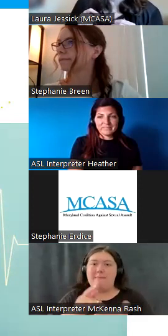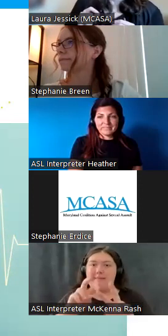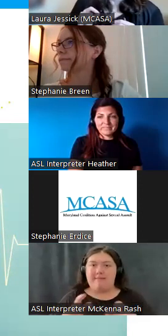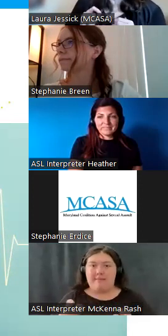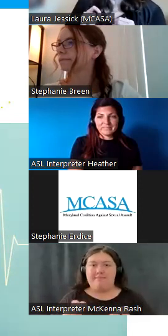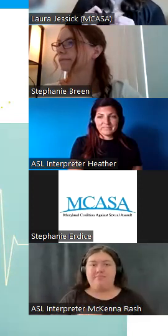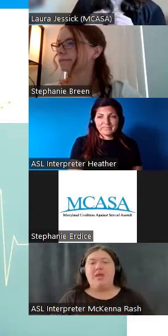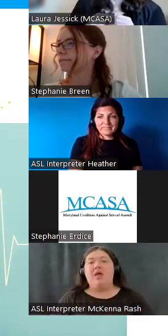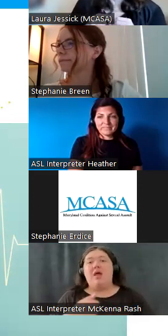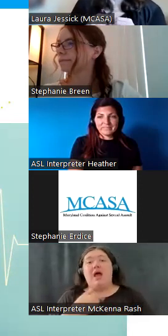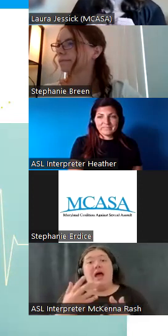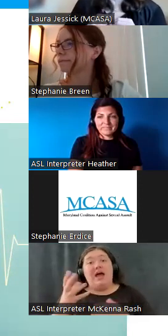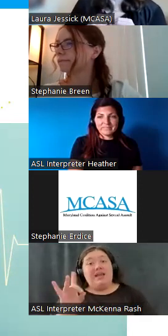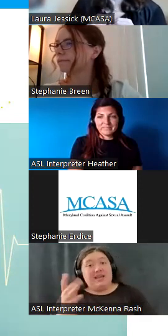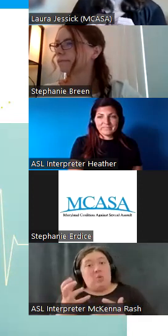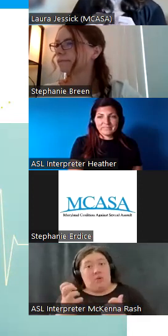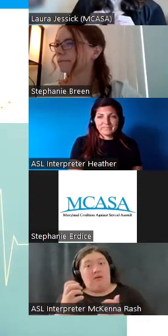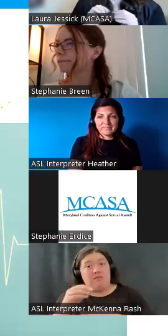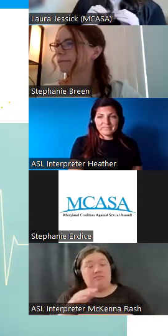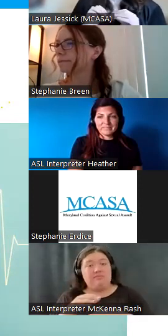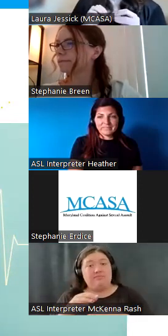note that